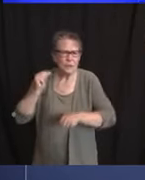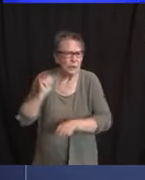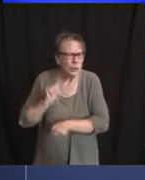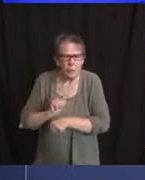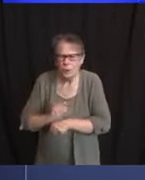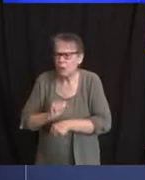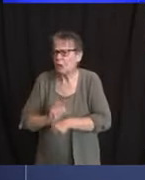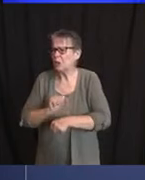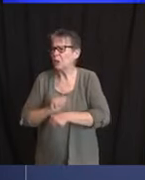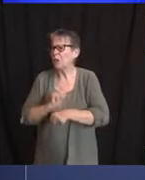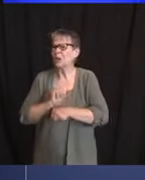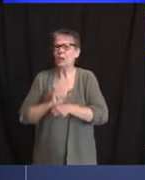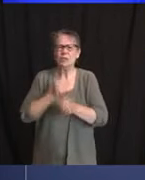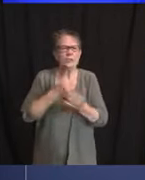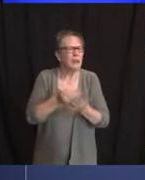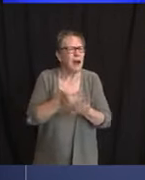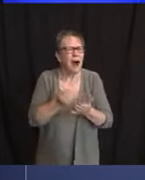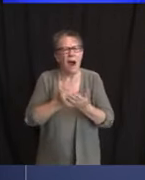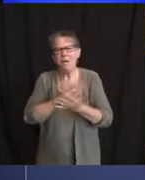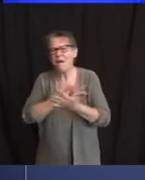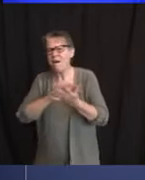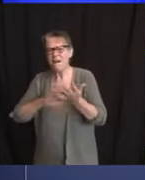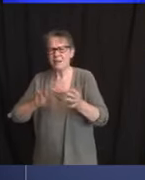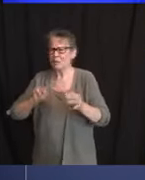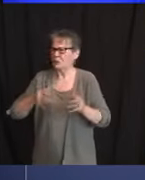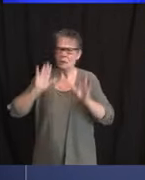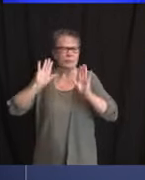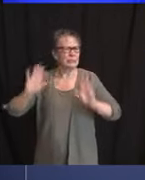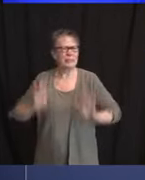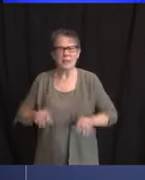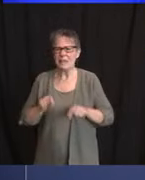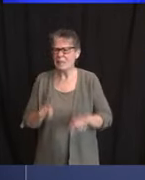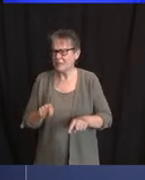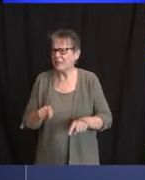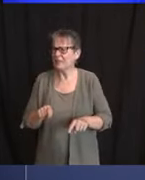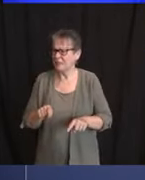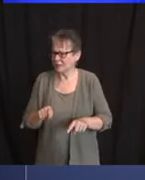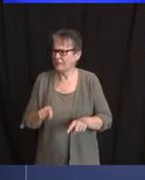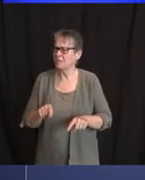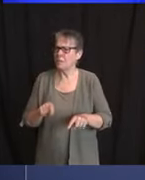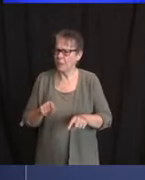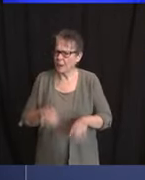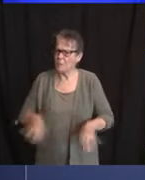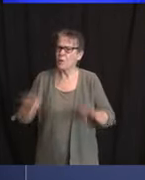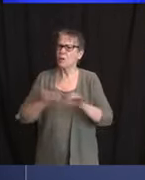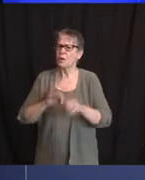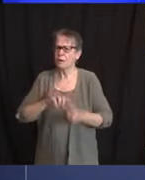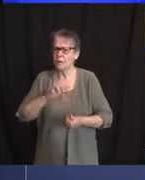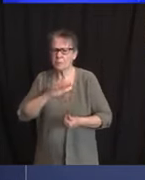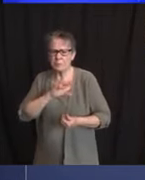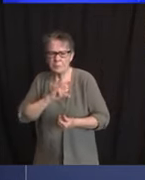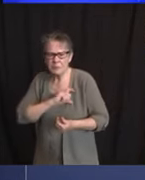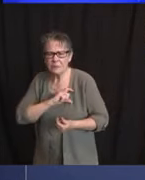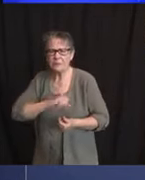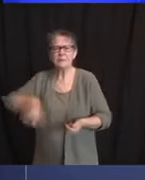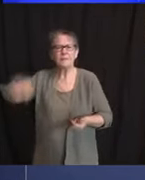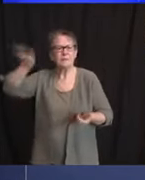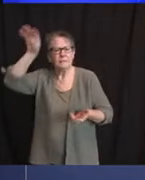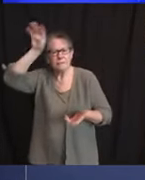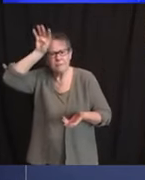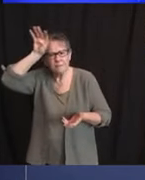that our police officers, firefighters, paramedics have the resources they need. We need to keep our streets safe, our kids in school, the buses and